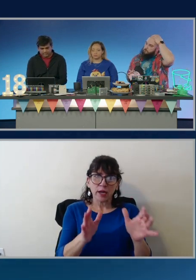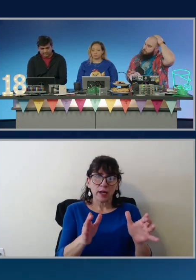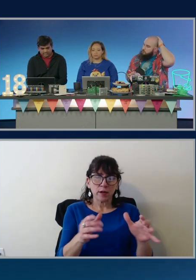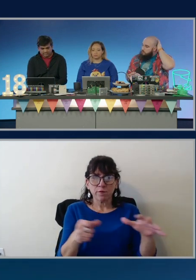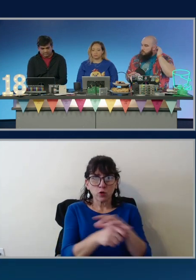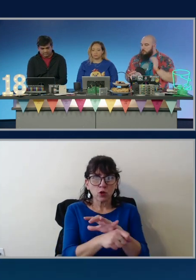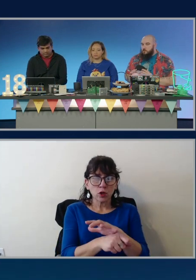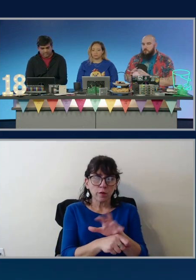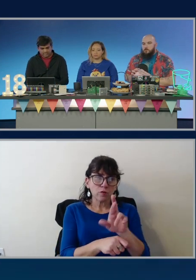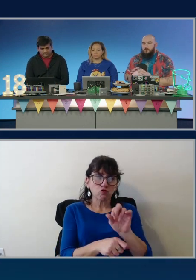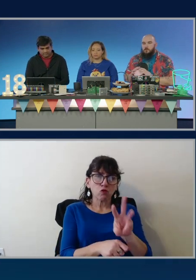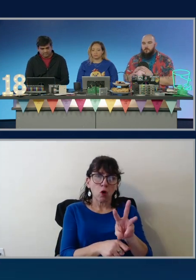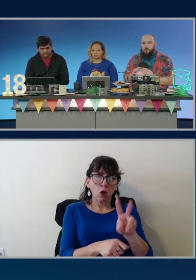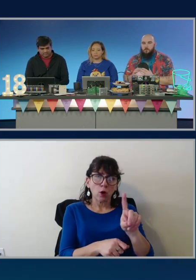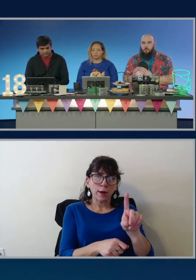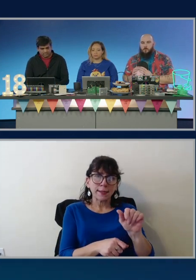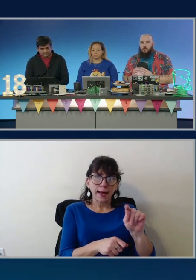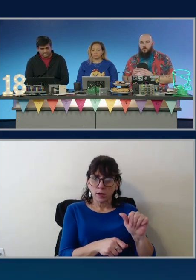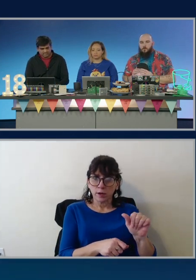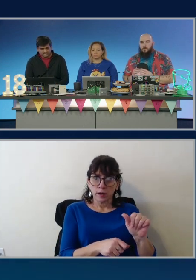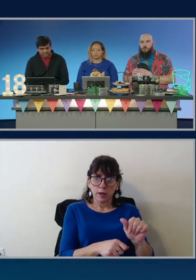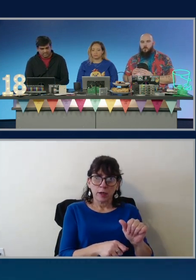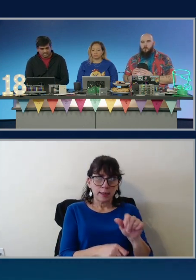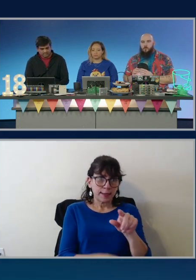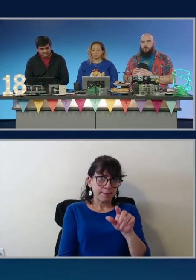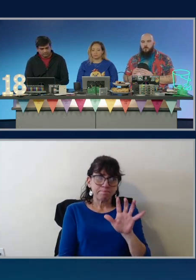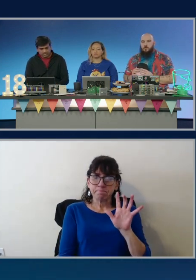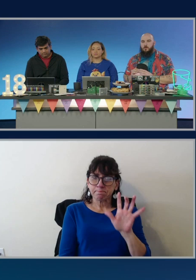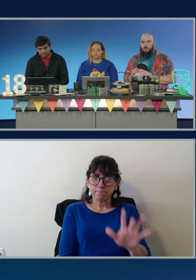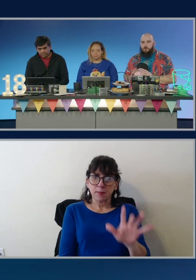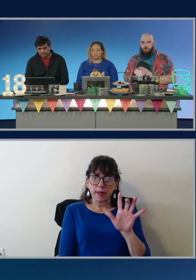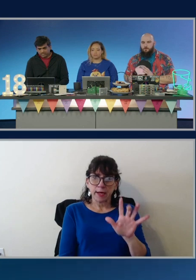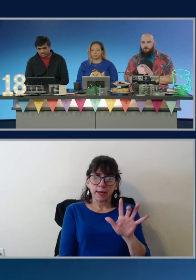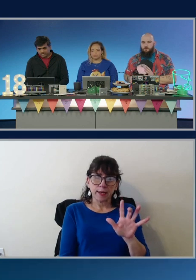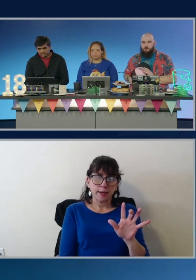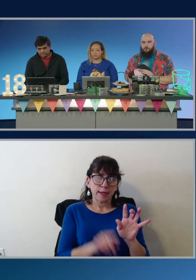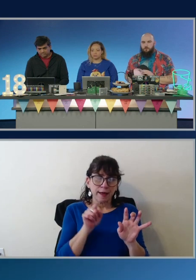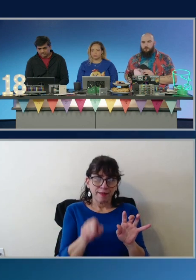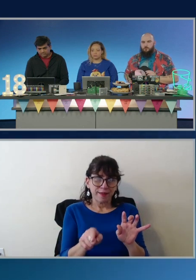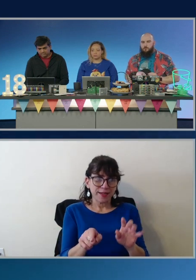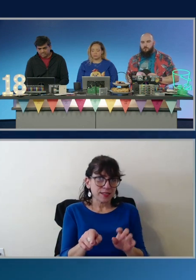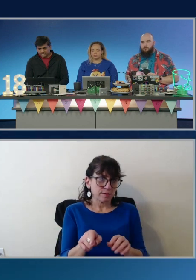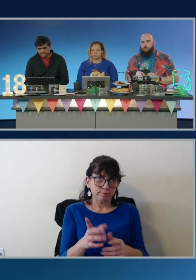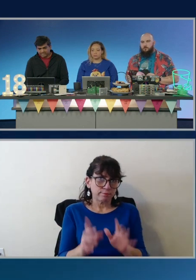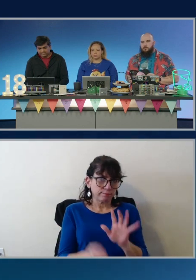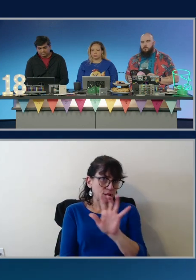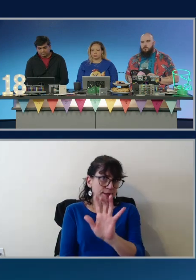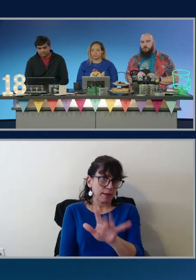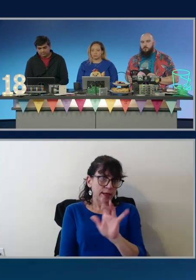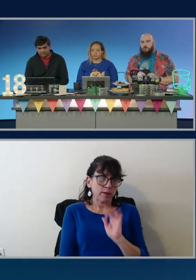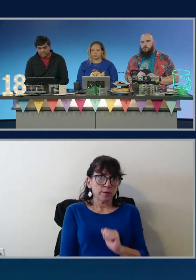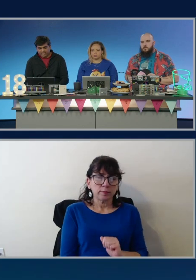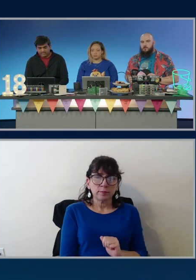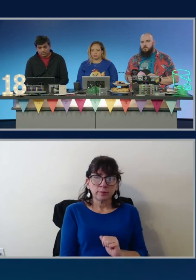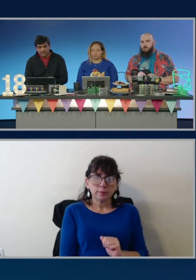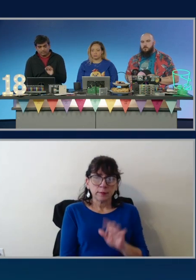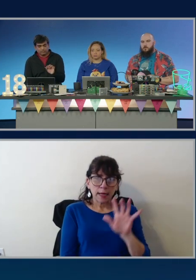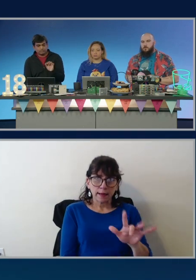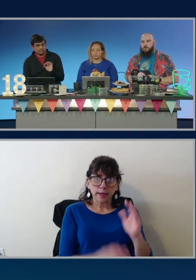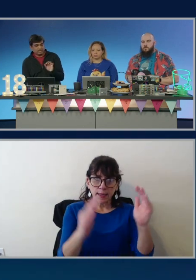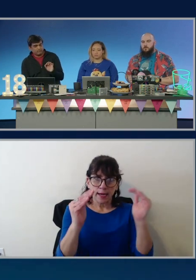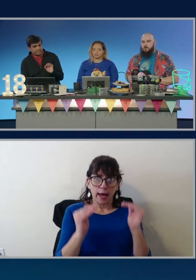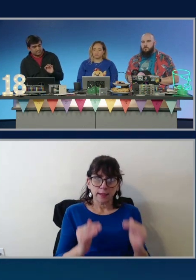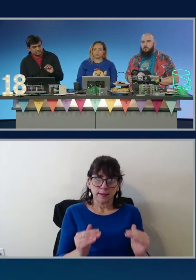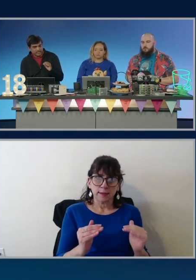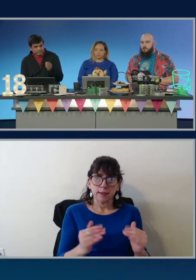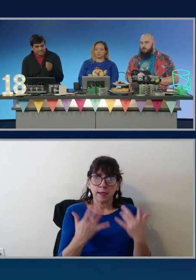my raw data bucket. So let's say this one, and click next. And now I have to use